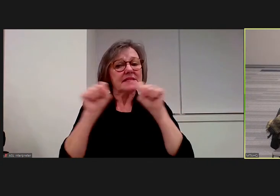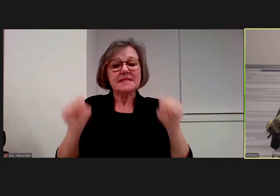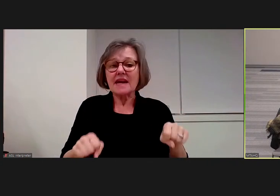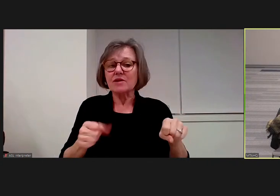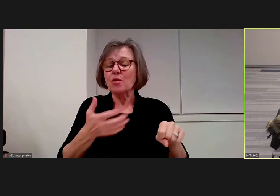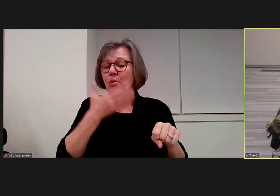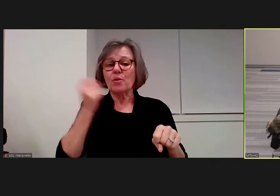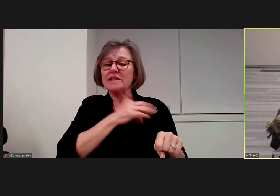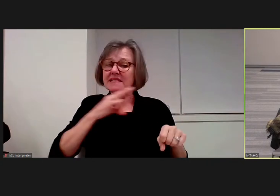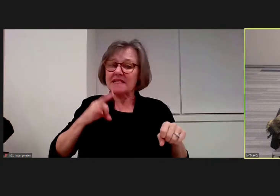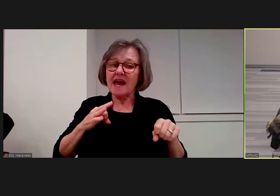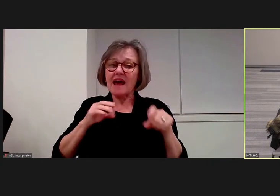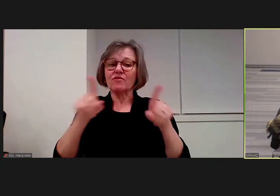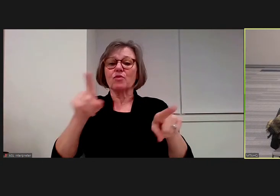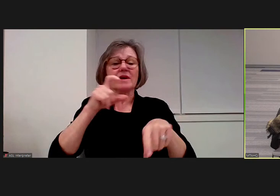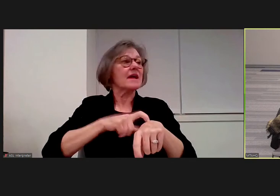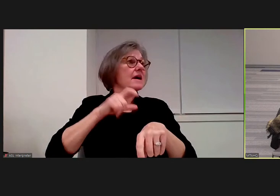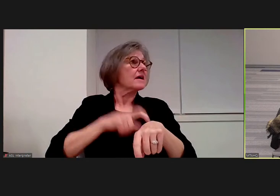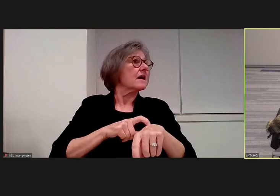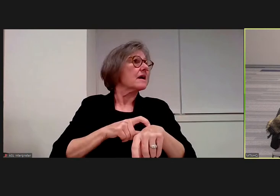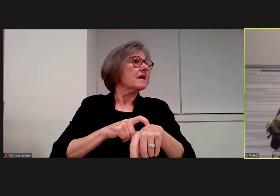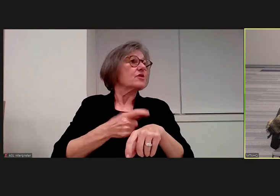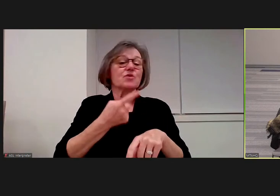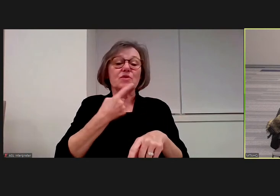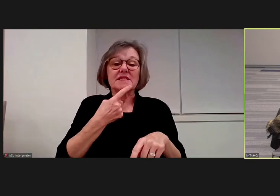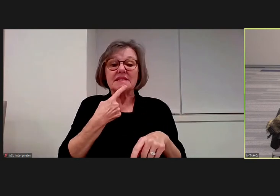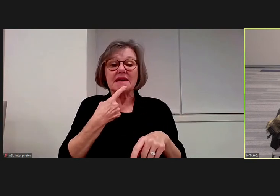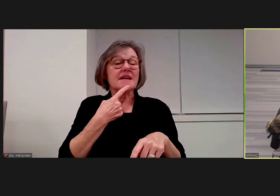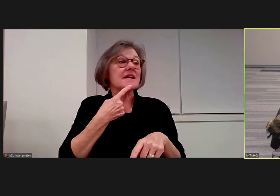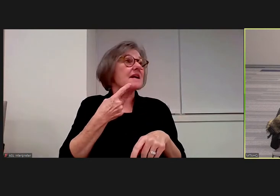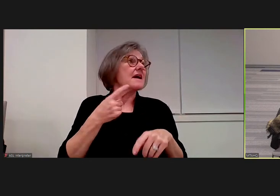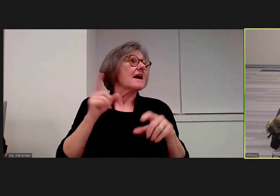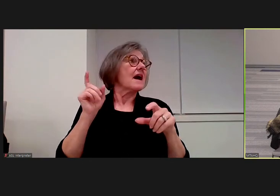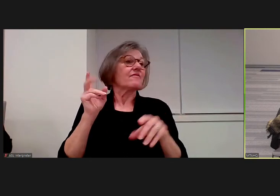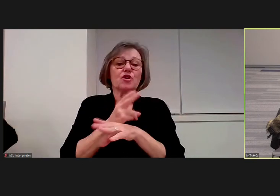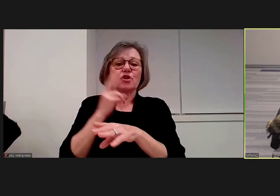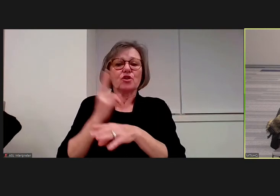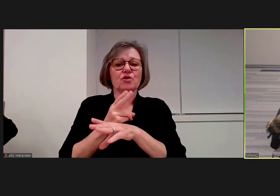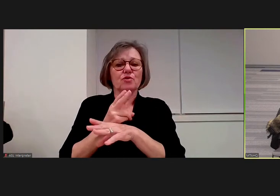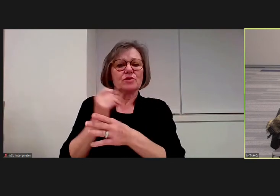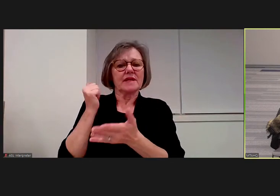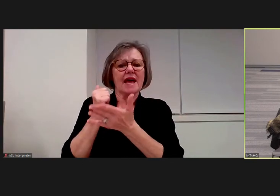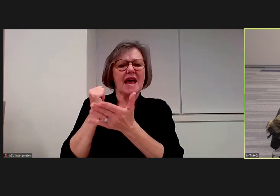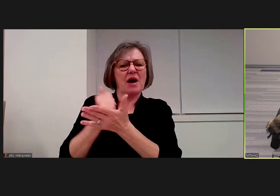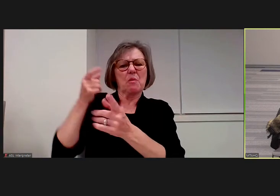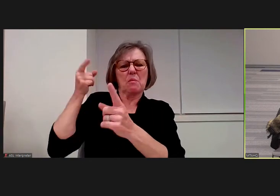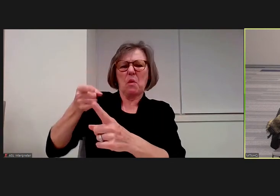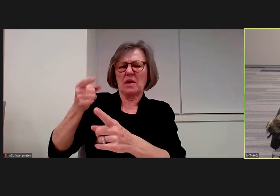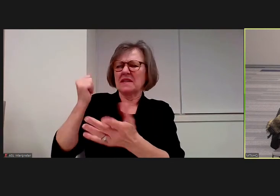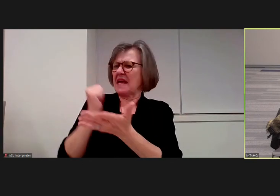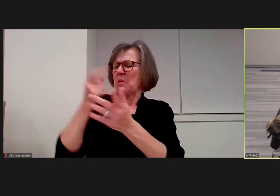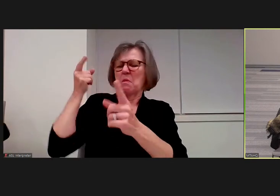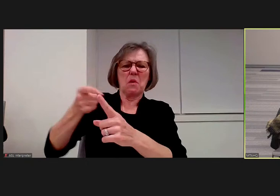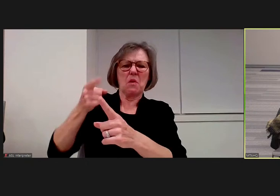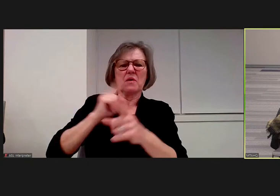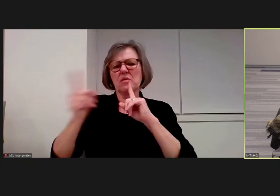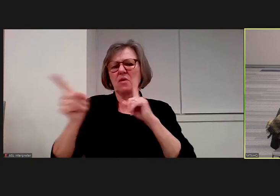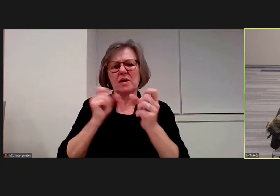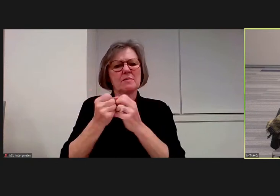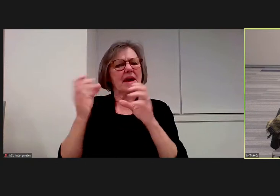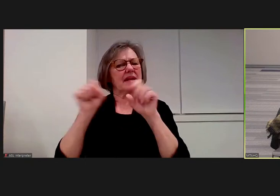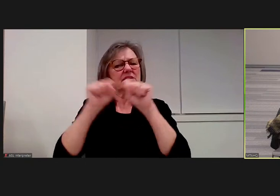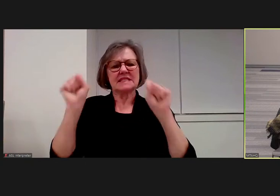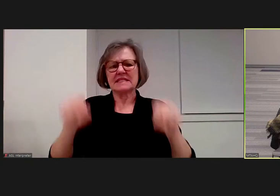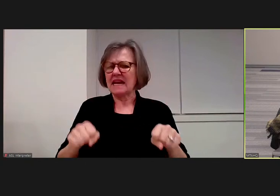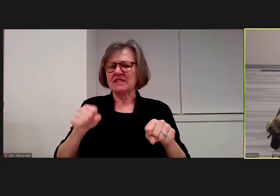to be staffed during that time, you're basically saying that they're going to have to use help points. And these help points, I've talked to multiple station agents